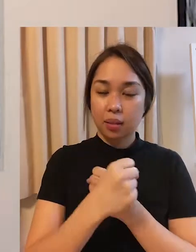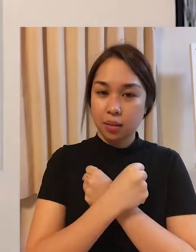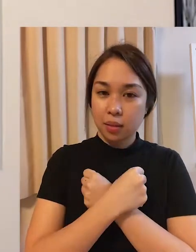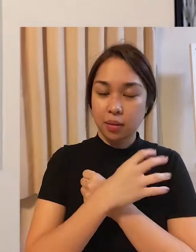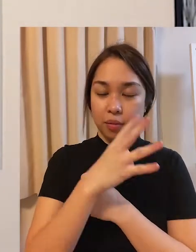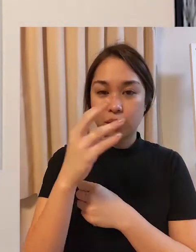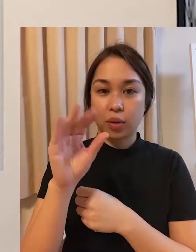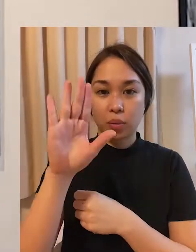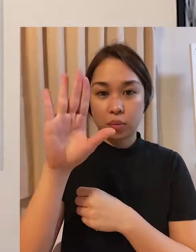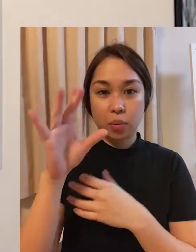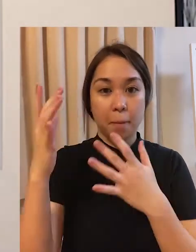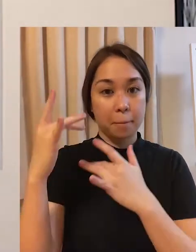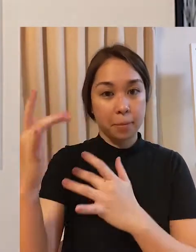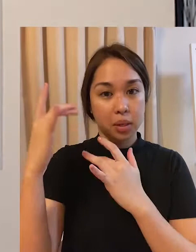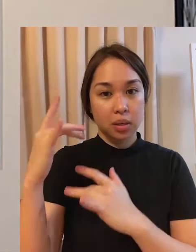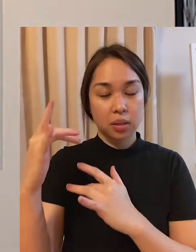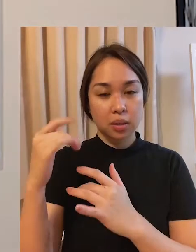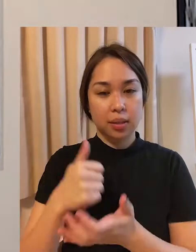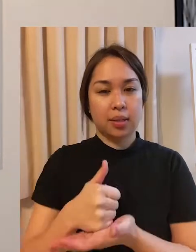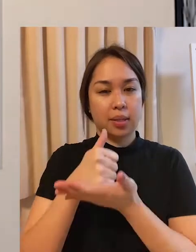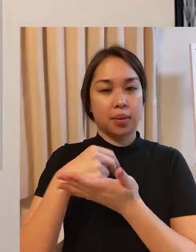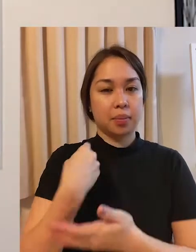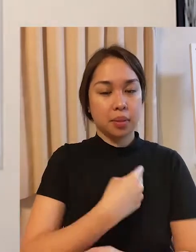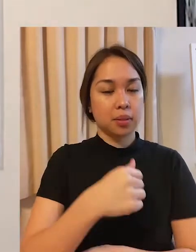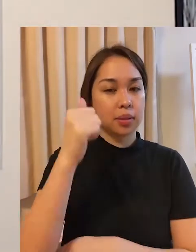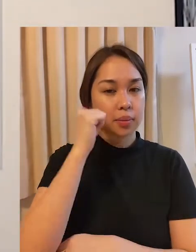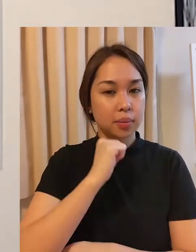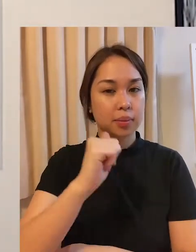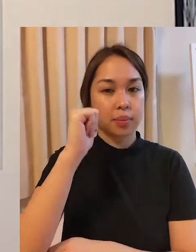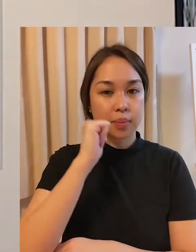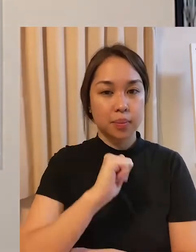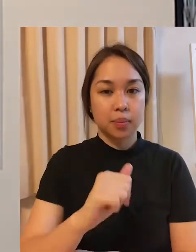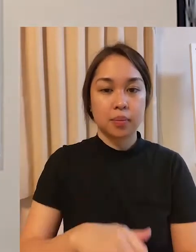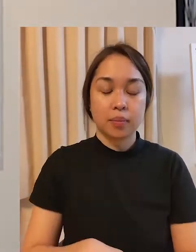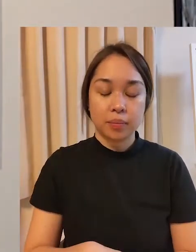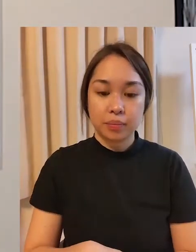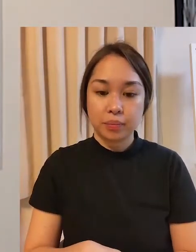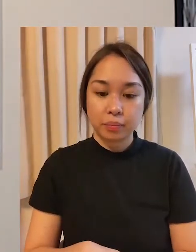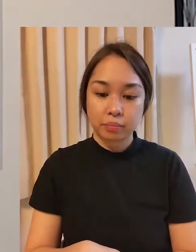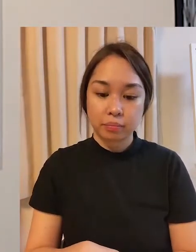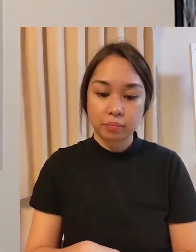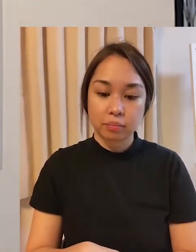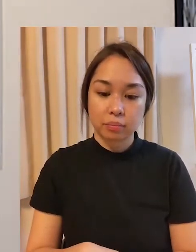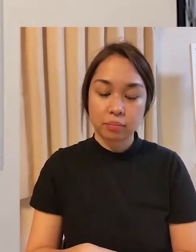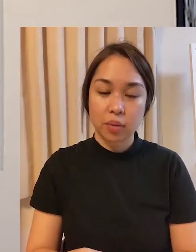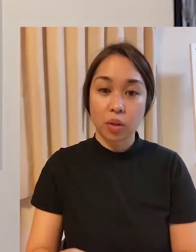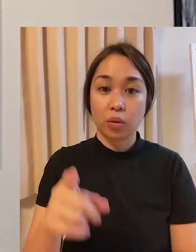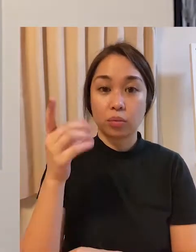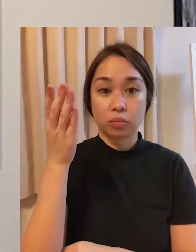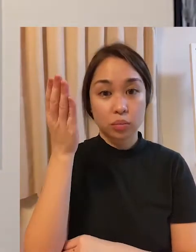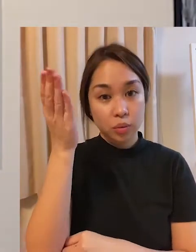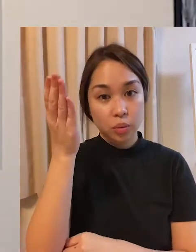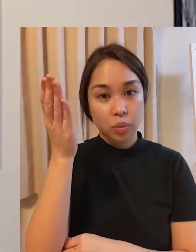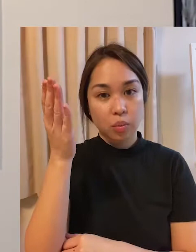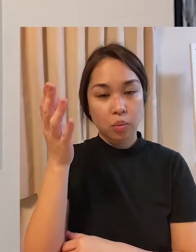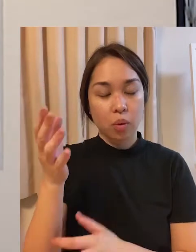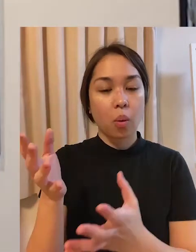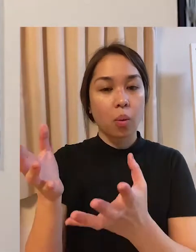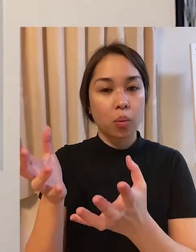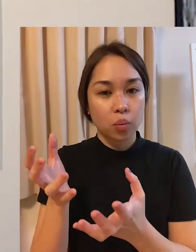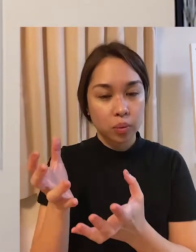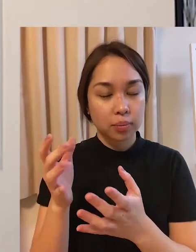lifted and carried us through daily in our battle against sin. For You desire mercy, not